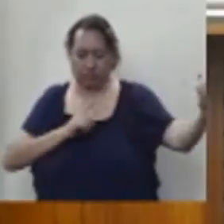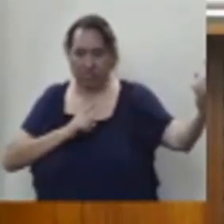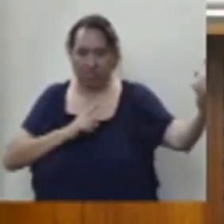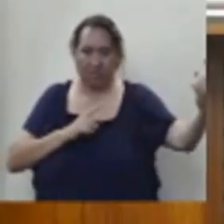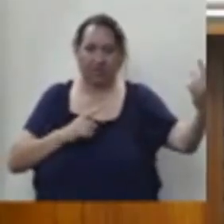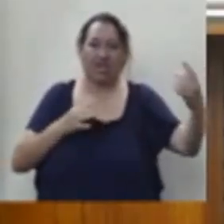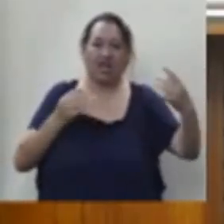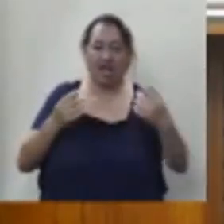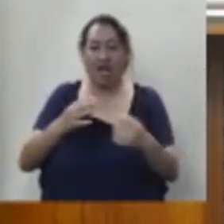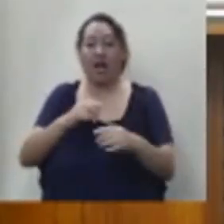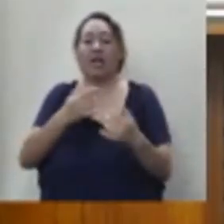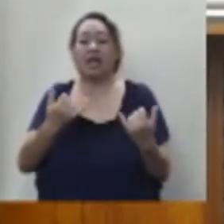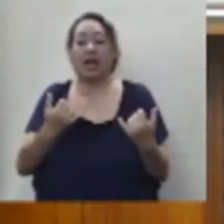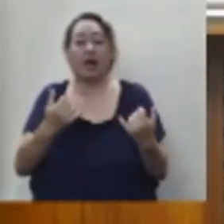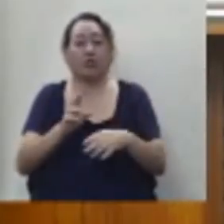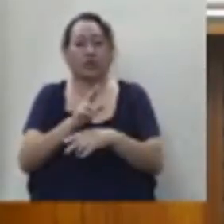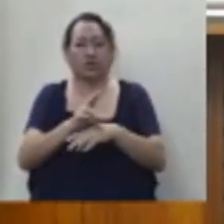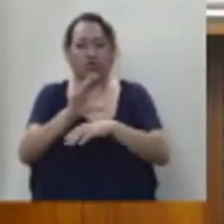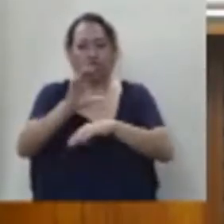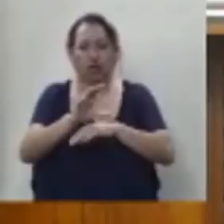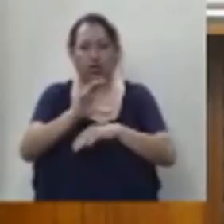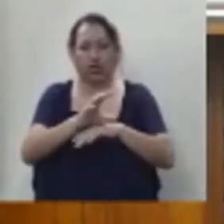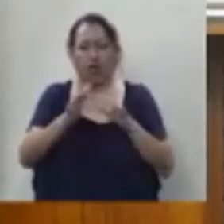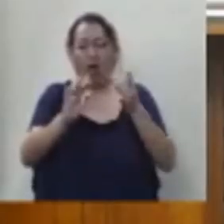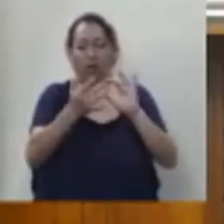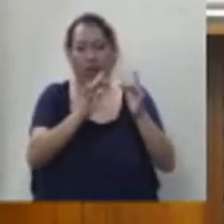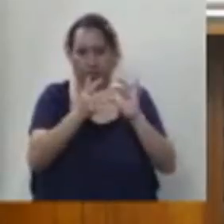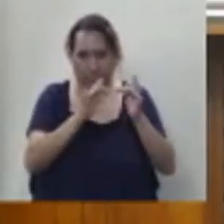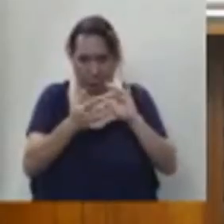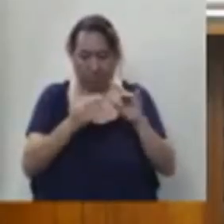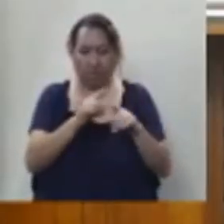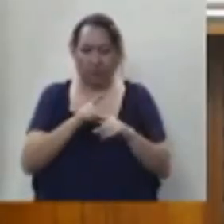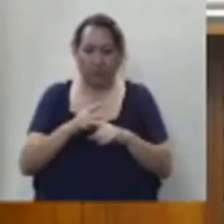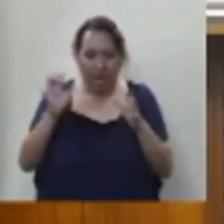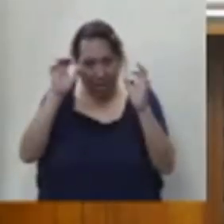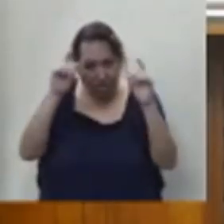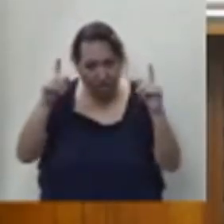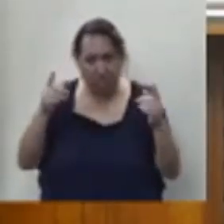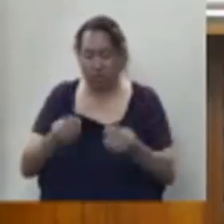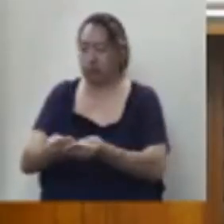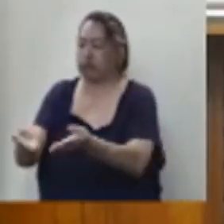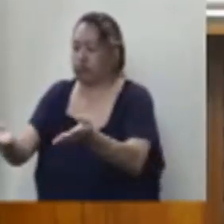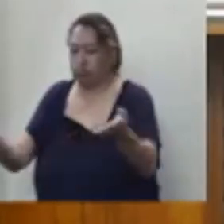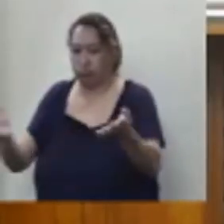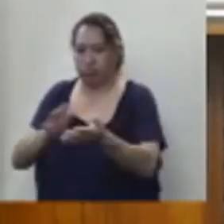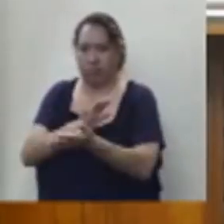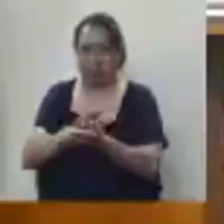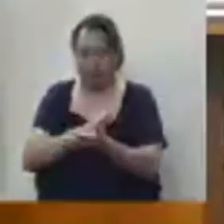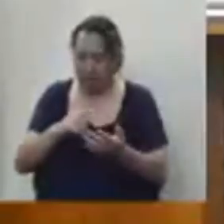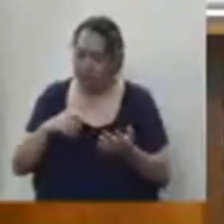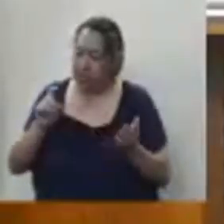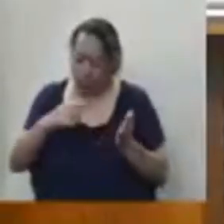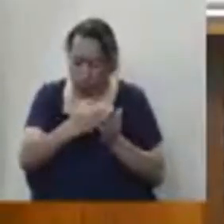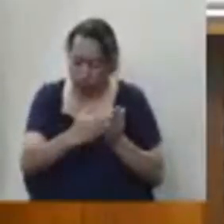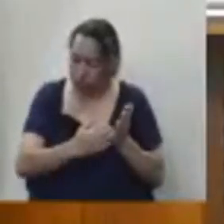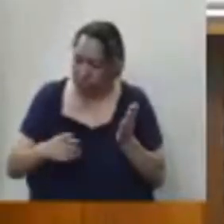and distributing educational materials to their members to keep them home, for now until we can